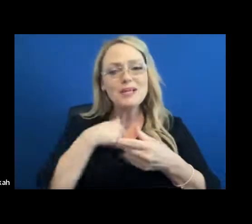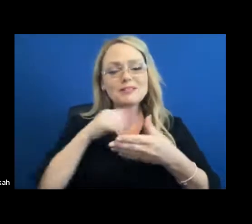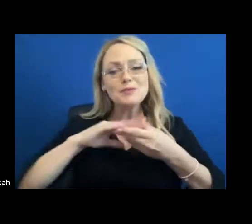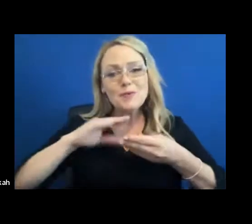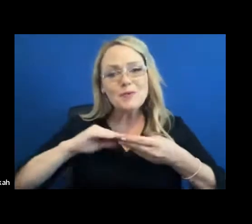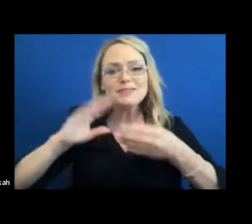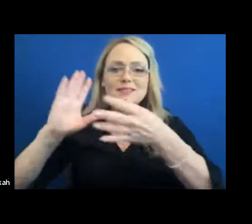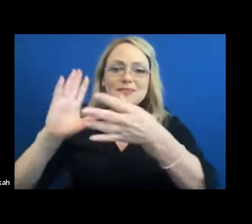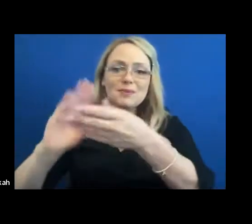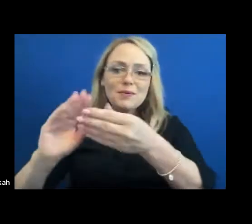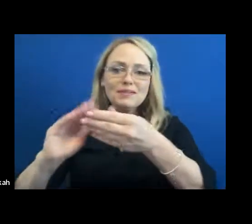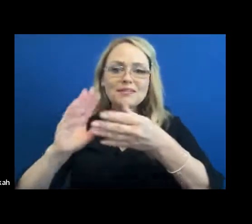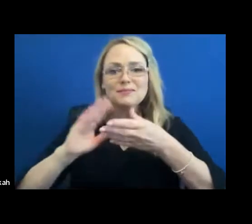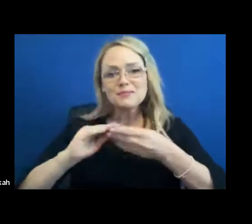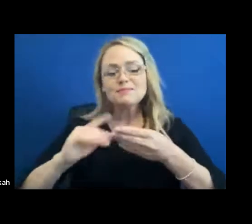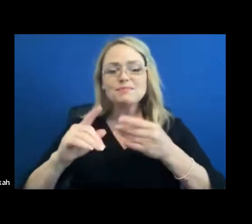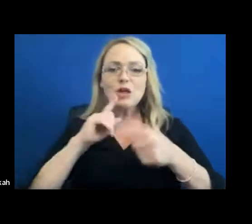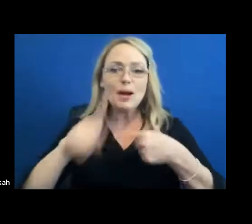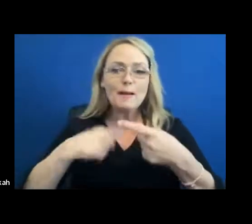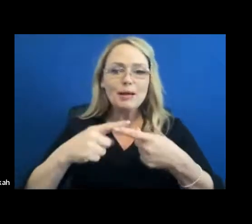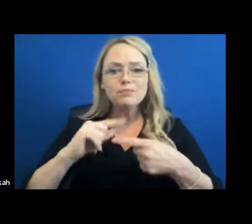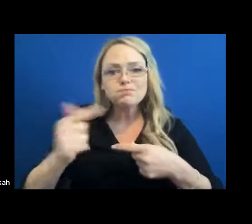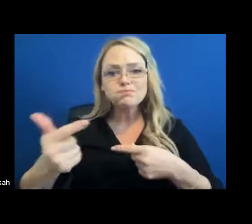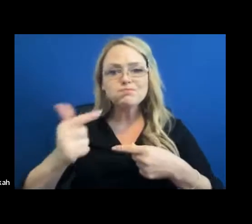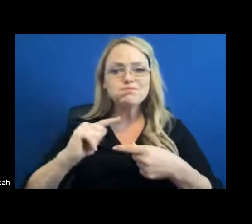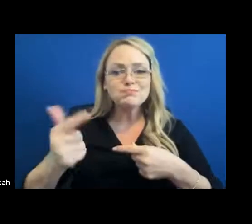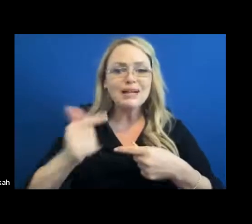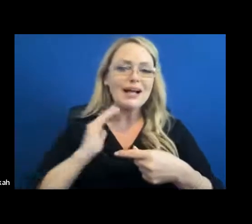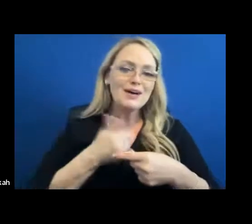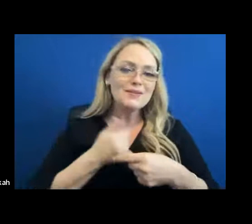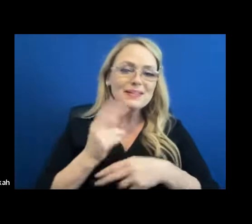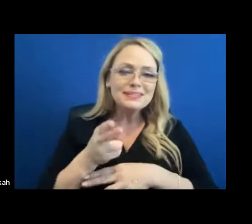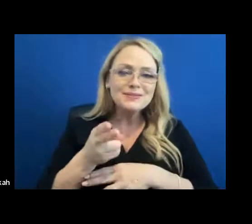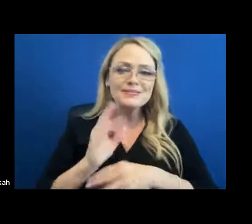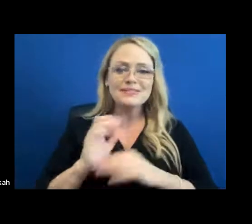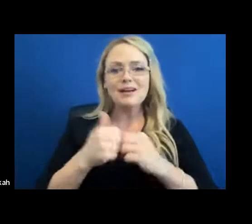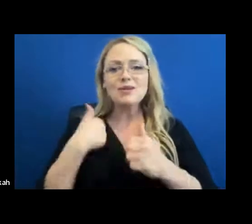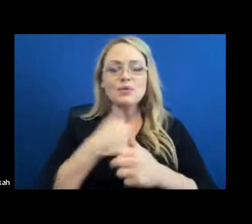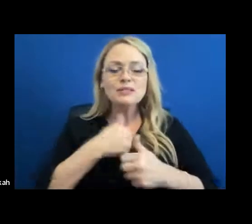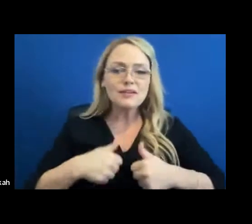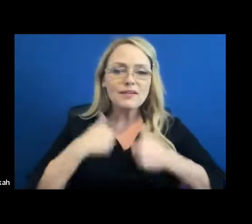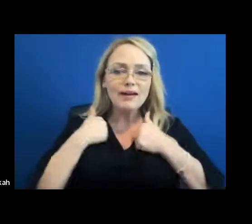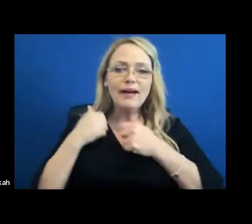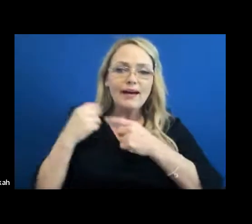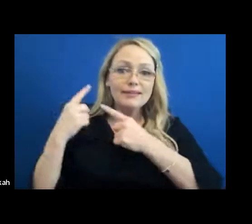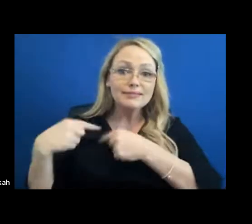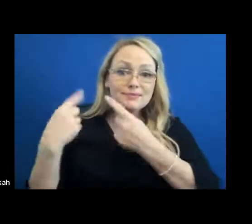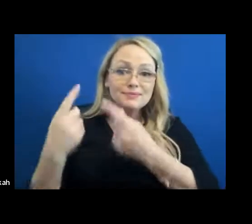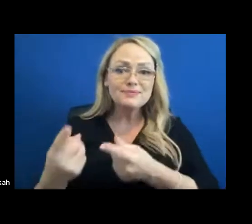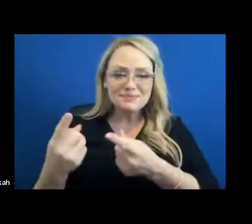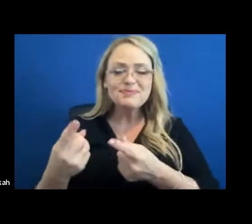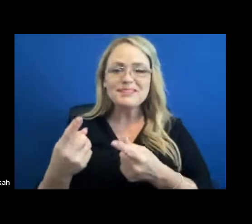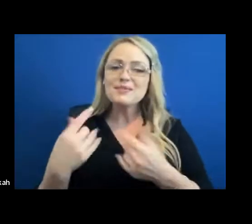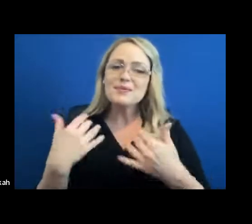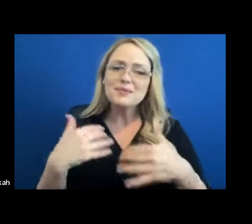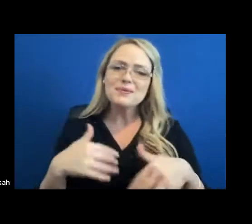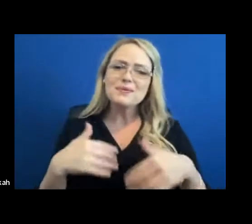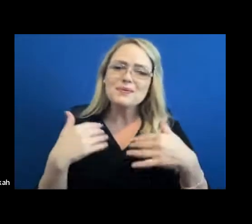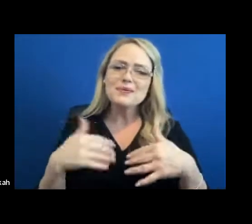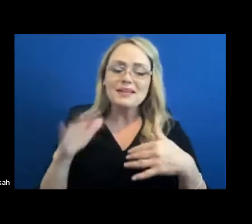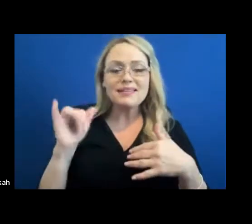exchanging our histories, our survival. I mean, it was crazy. So that was maybe 3 years